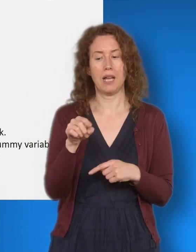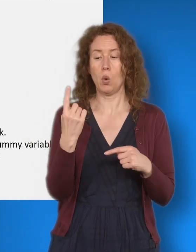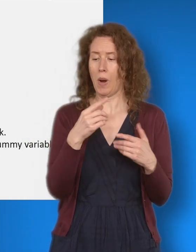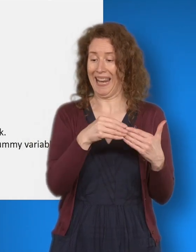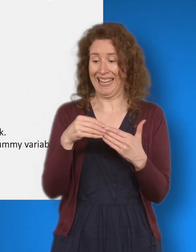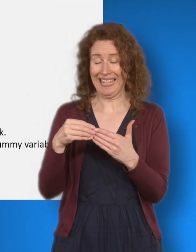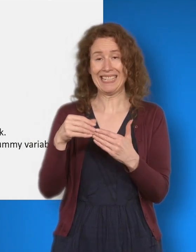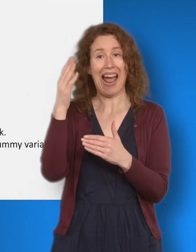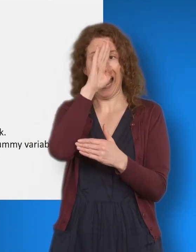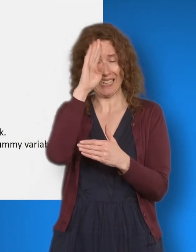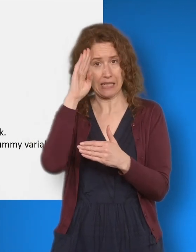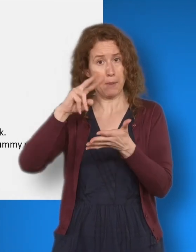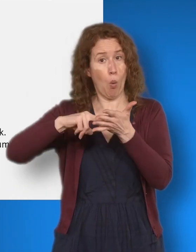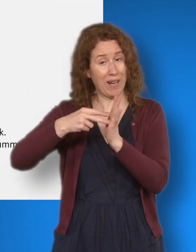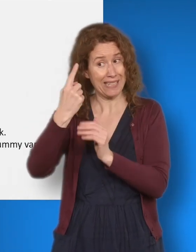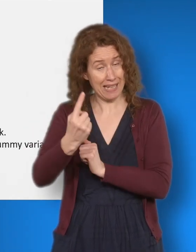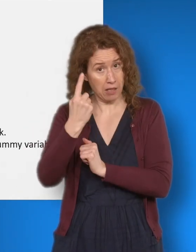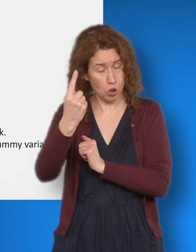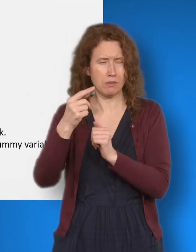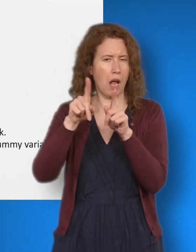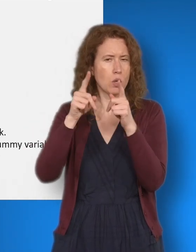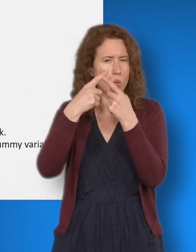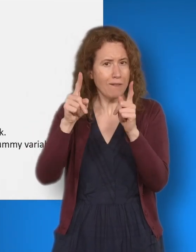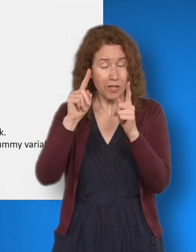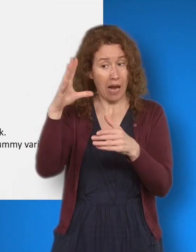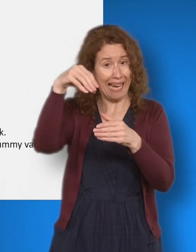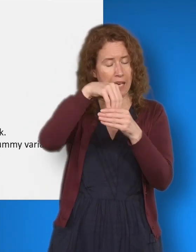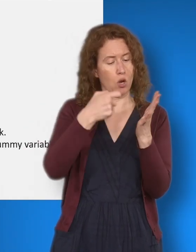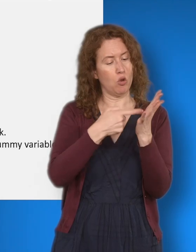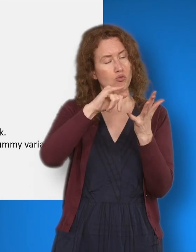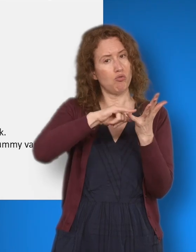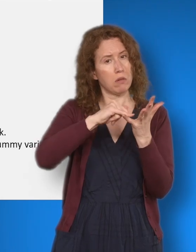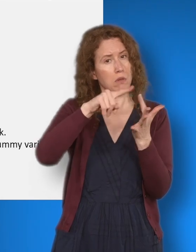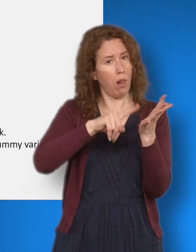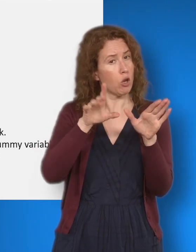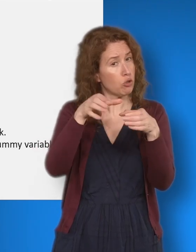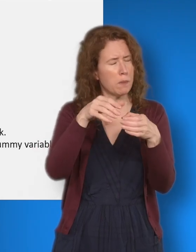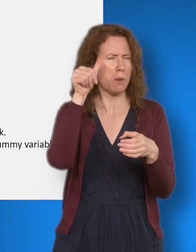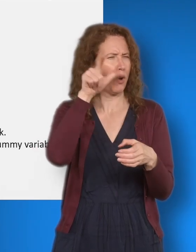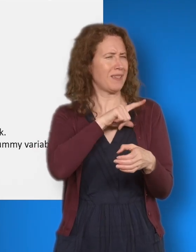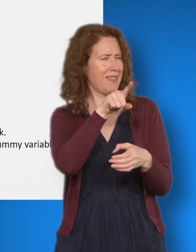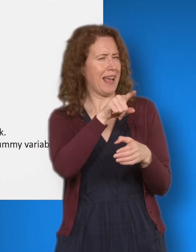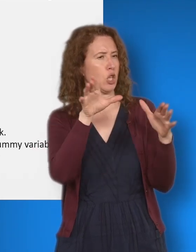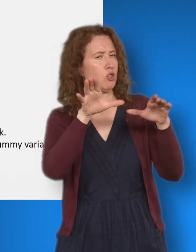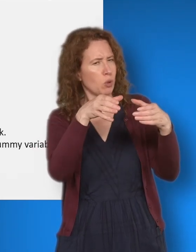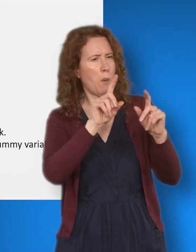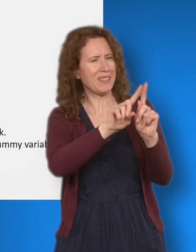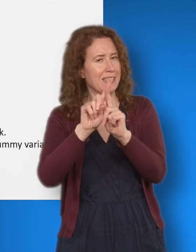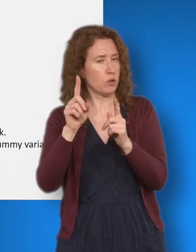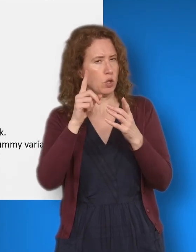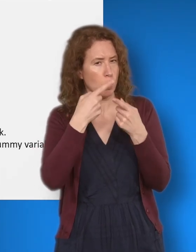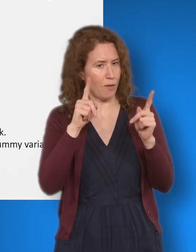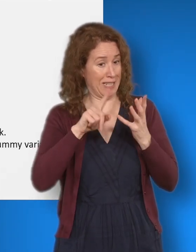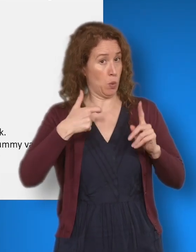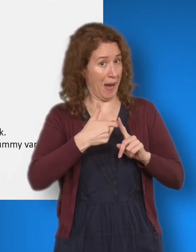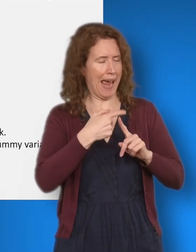academic organization is a member of the Russell Group. So the Russell Group, as you know, is a set of UK